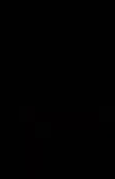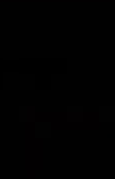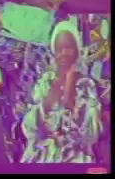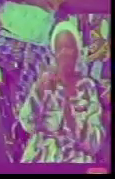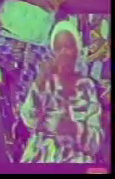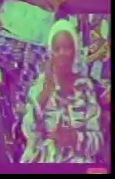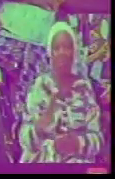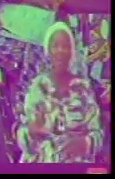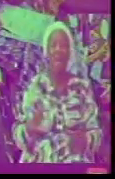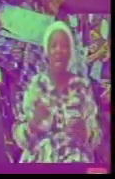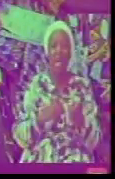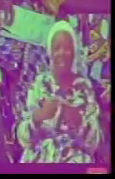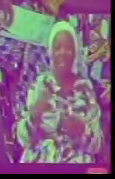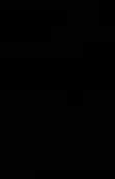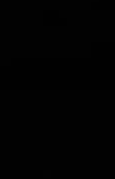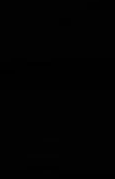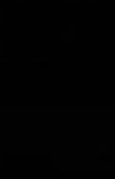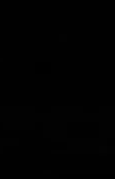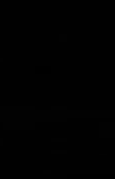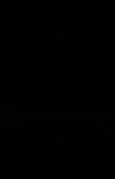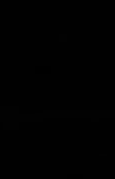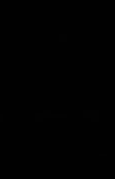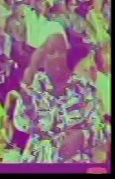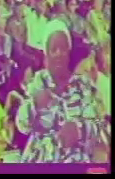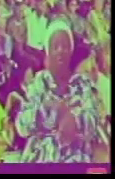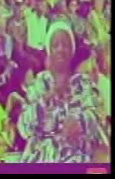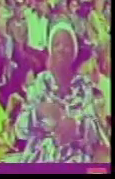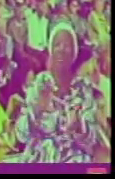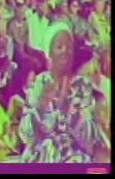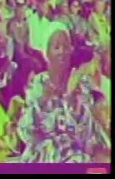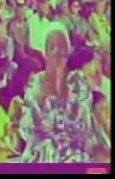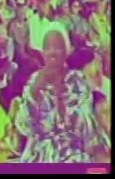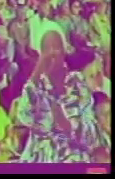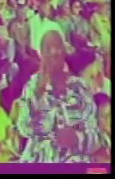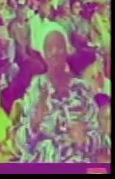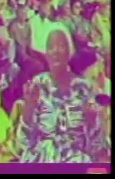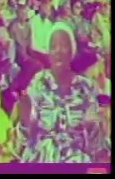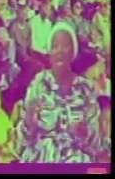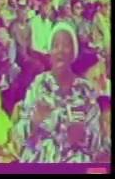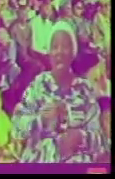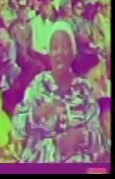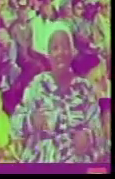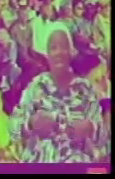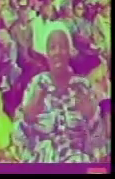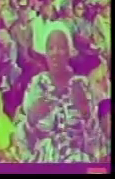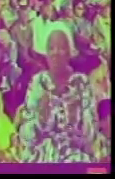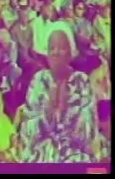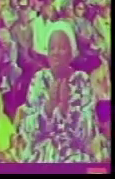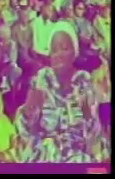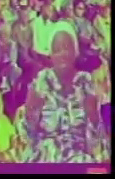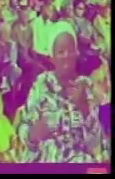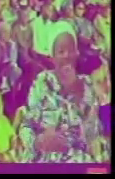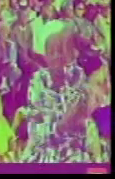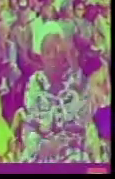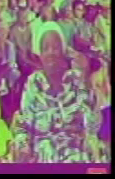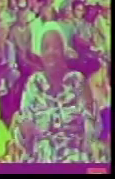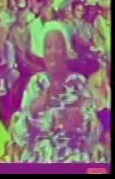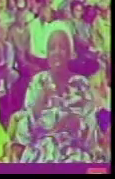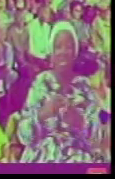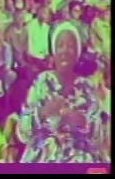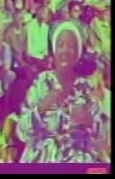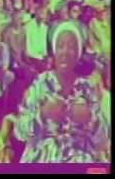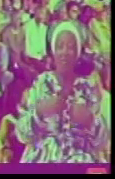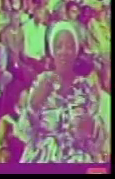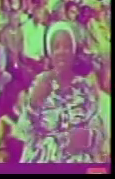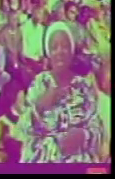have incurable disease, that's the will of God. I live a licentious life, therefore I have HIV AIDS, that's the will of God. It's not